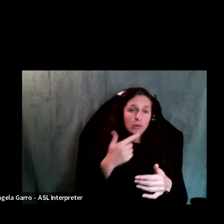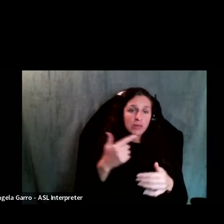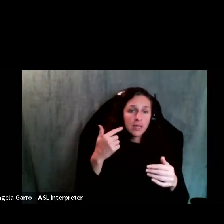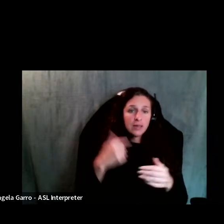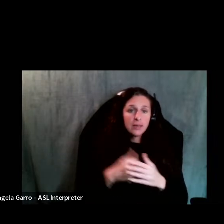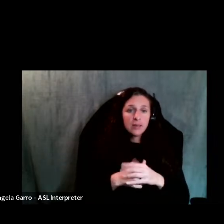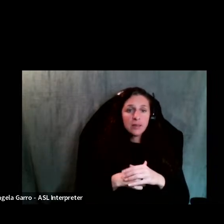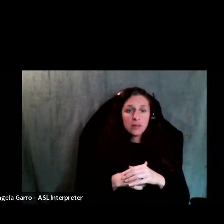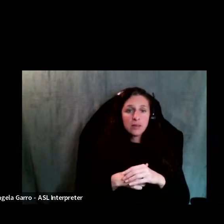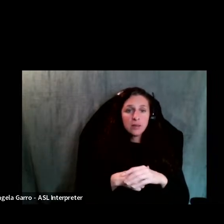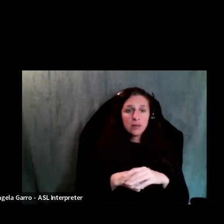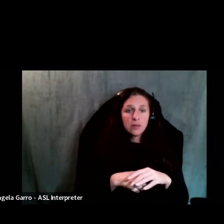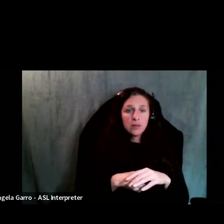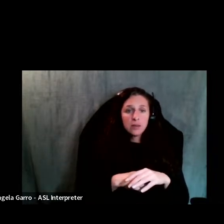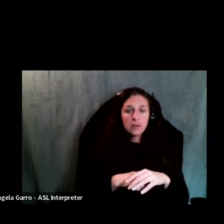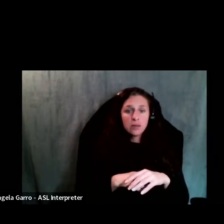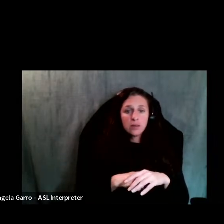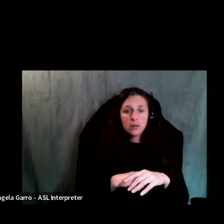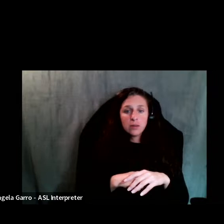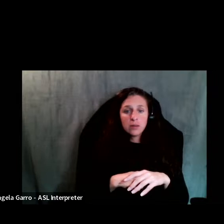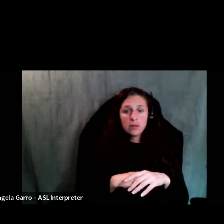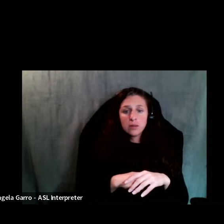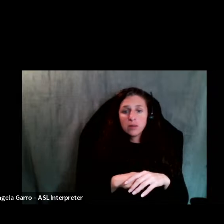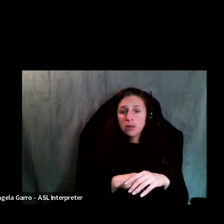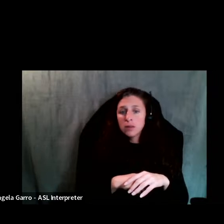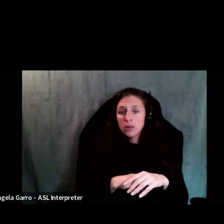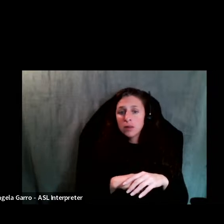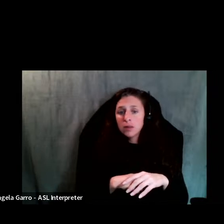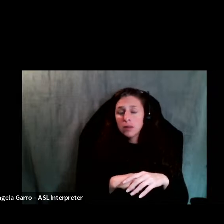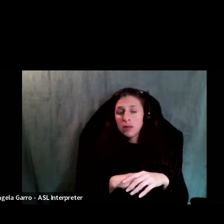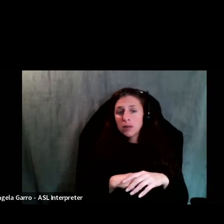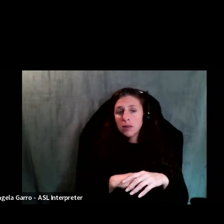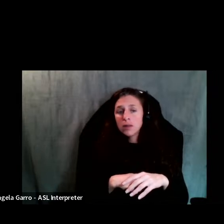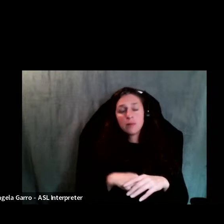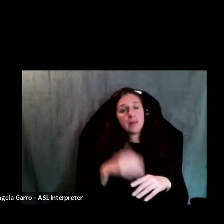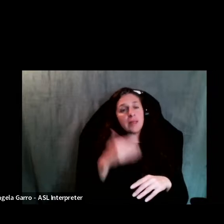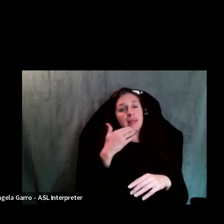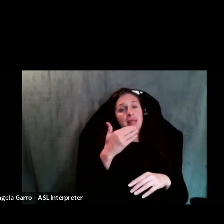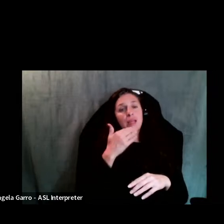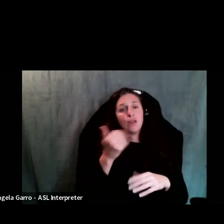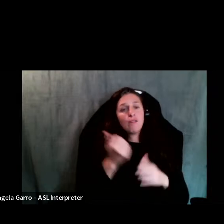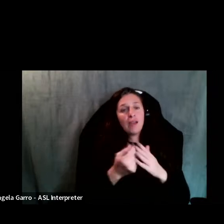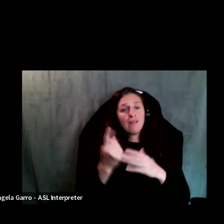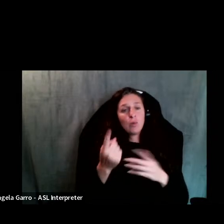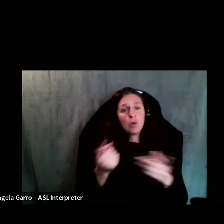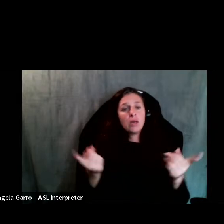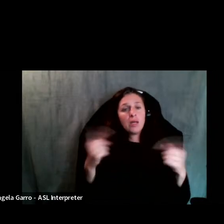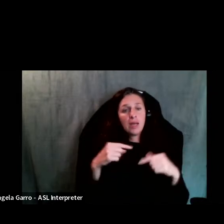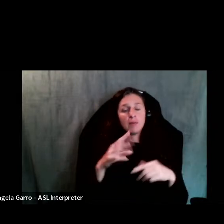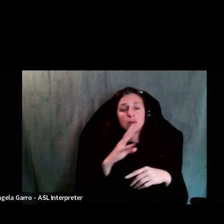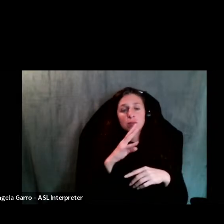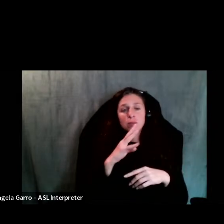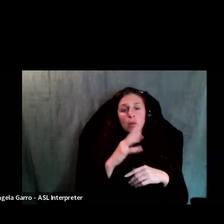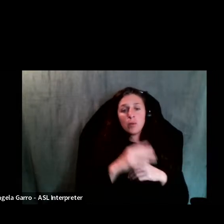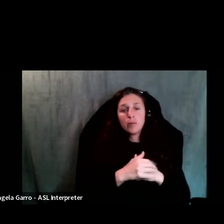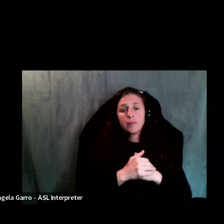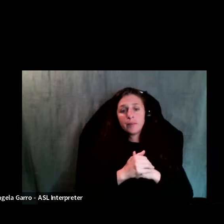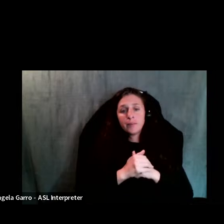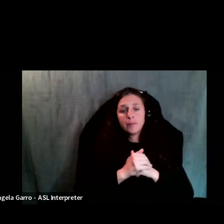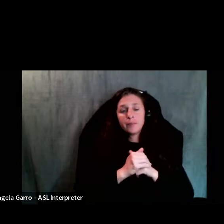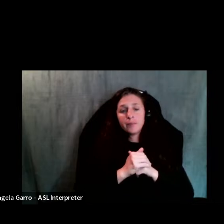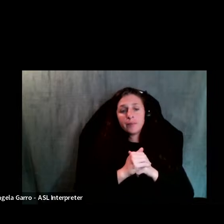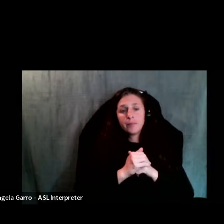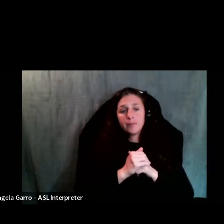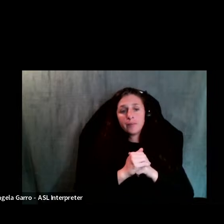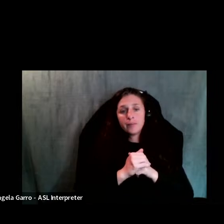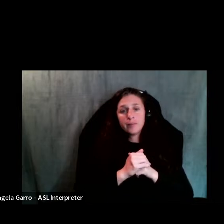I want to say something. I just want to say thank you for everyone that came out and spoke. Again, it takes